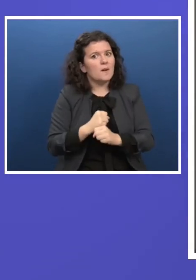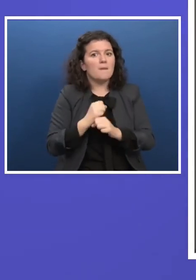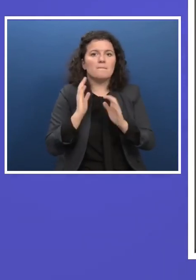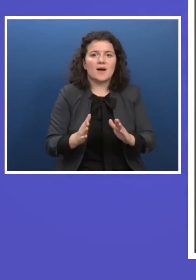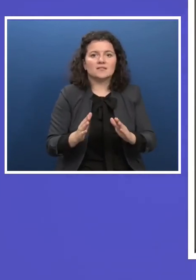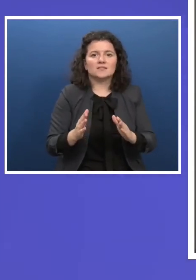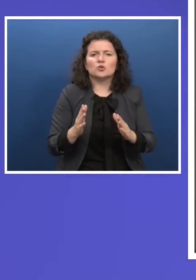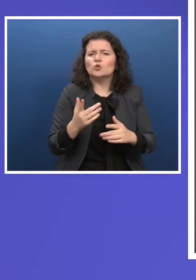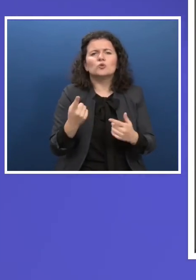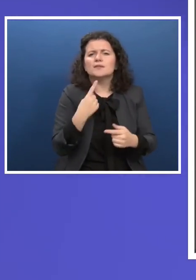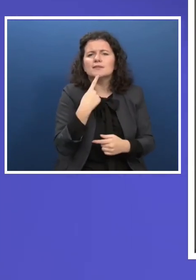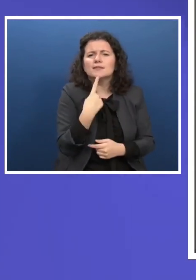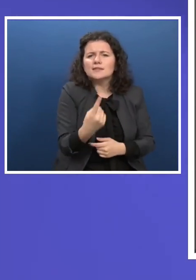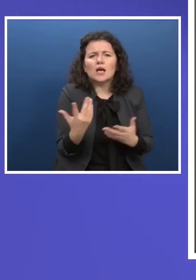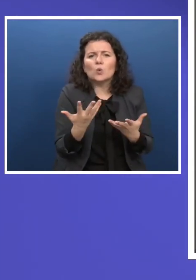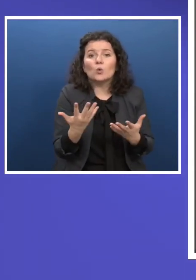we have